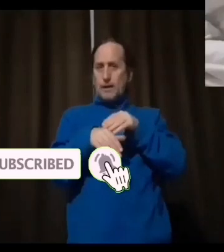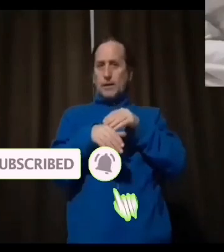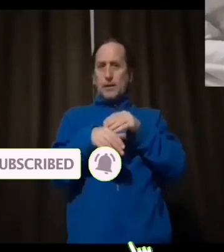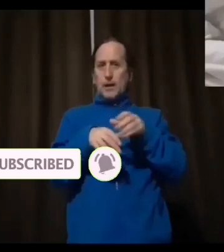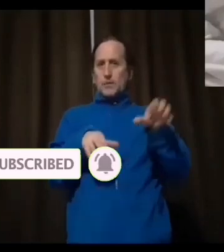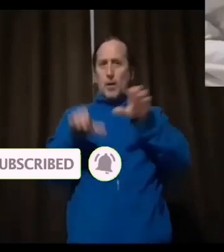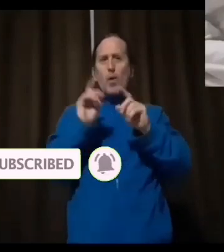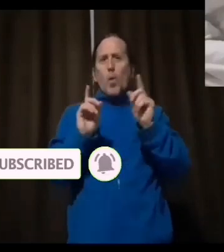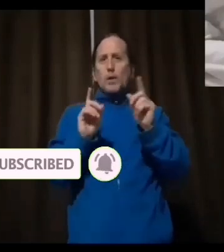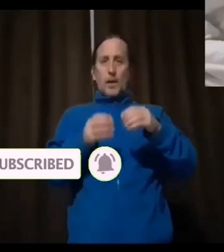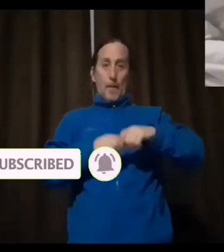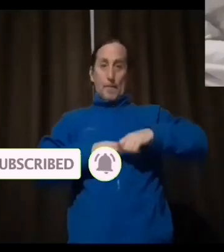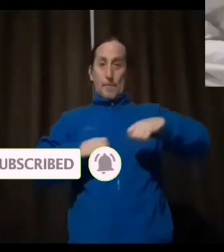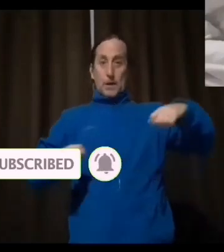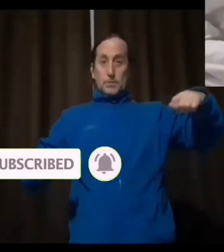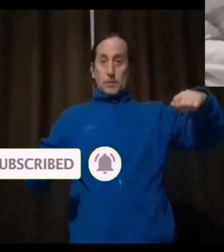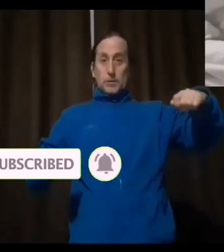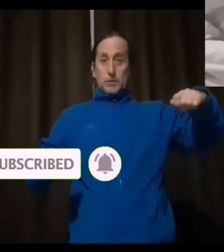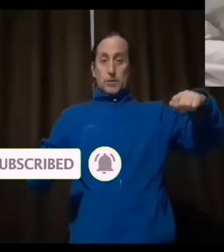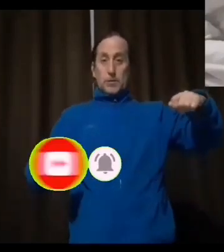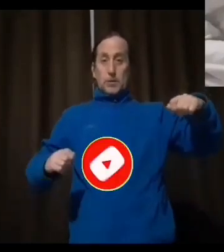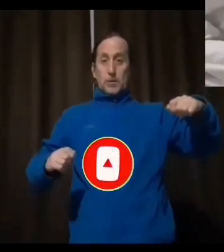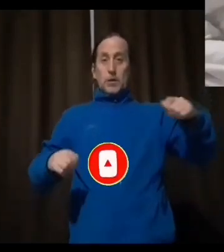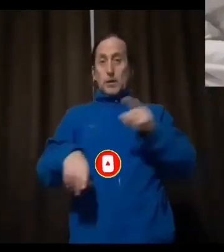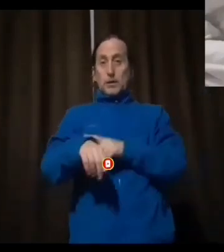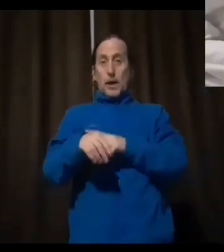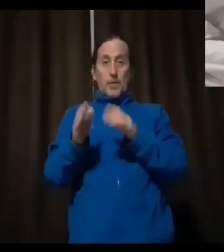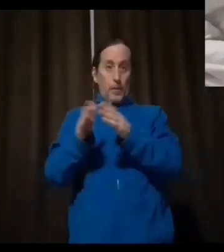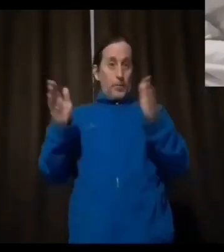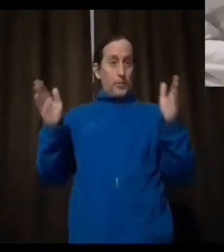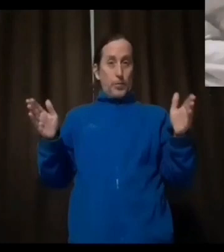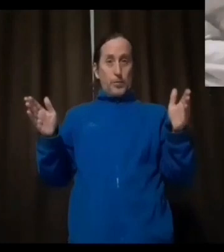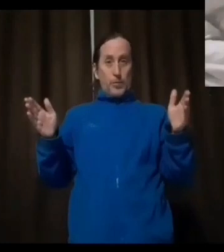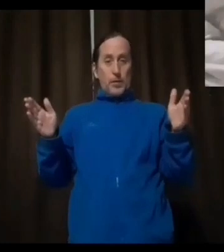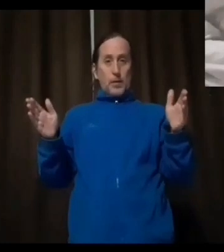time to a narrow range of time. Time moves forward,